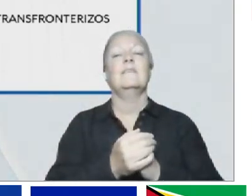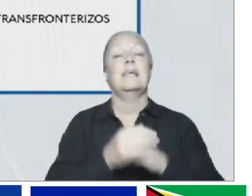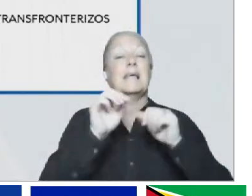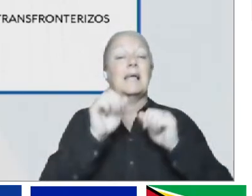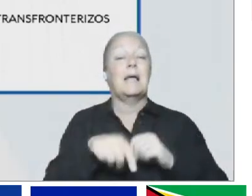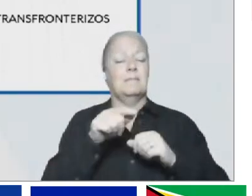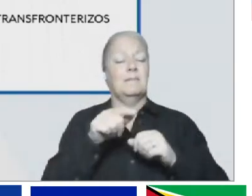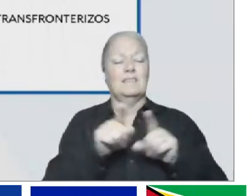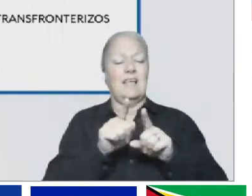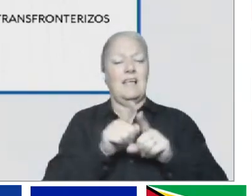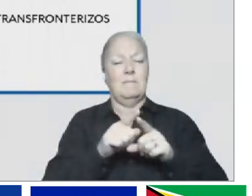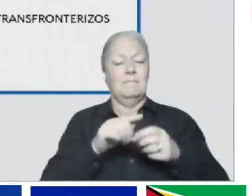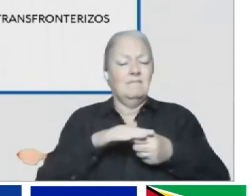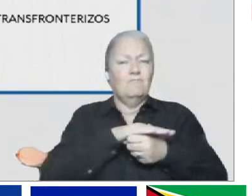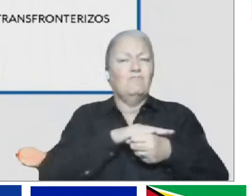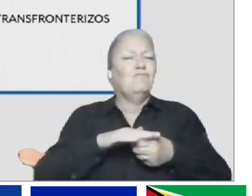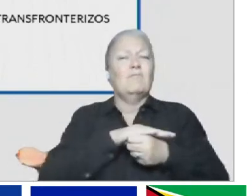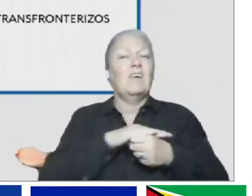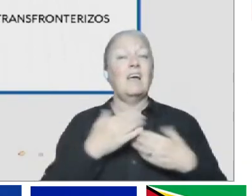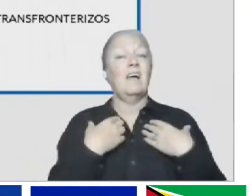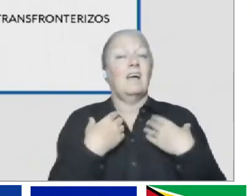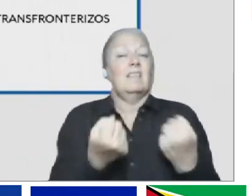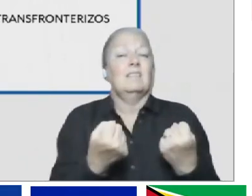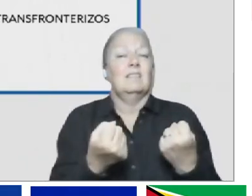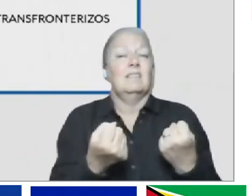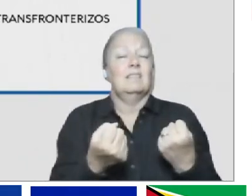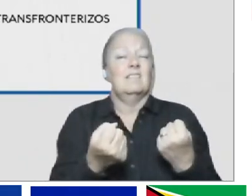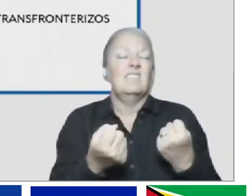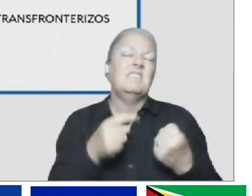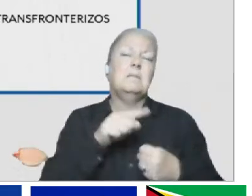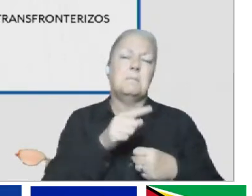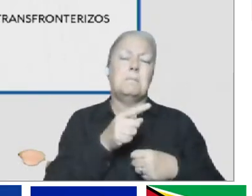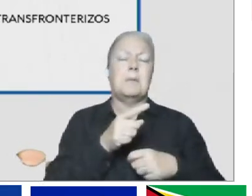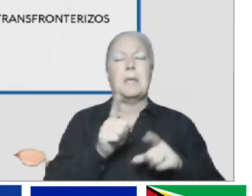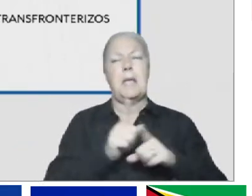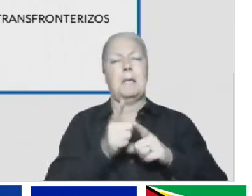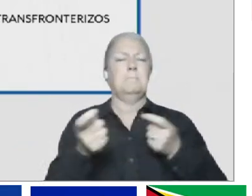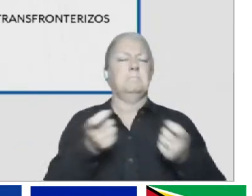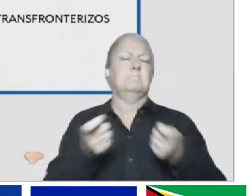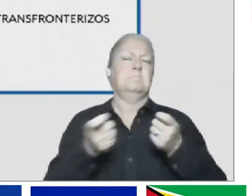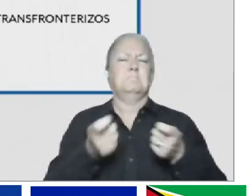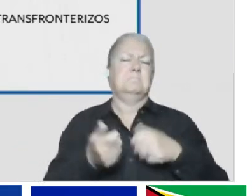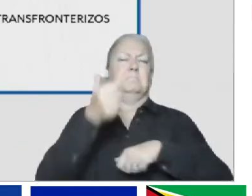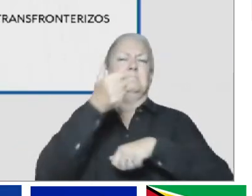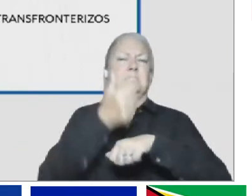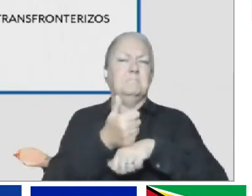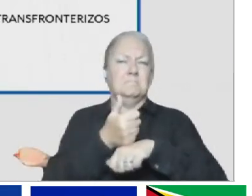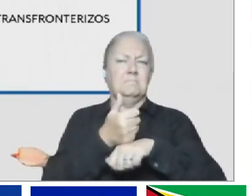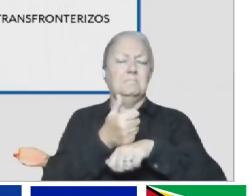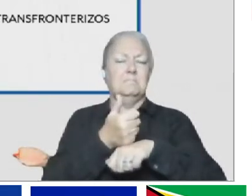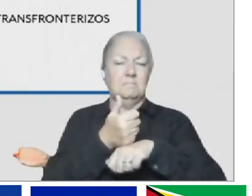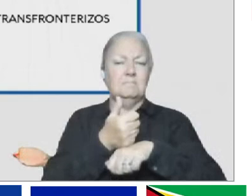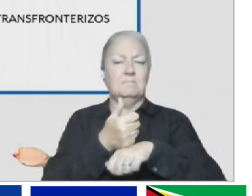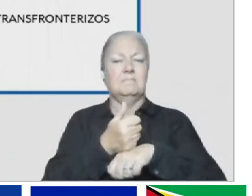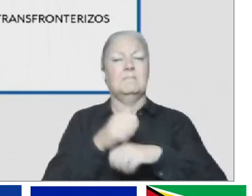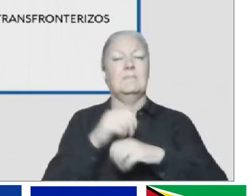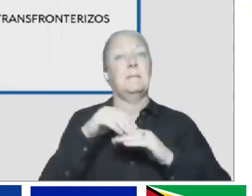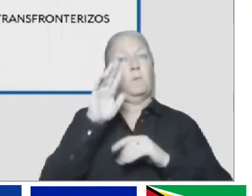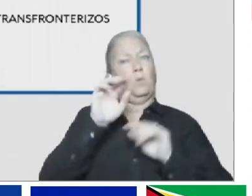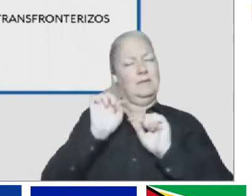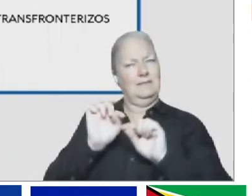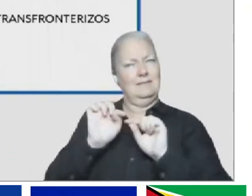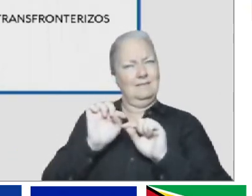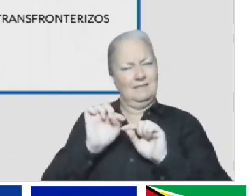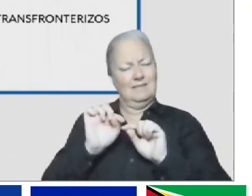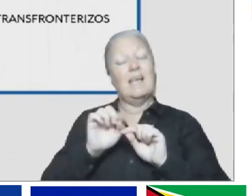is the main one, which effect and impact are more prevalent. Therefore, we have other disciplines, other sectors